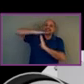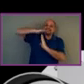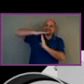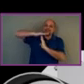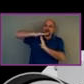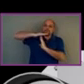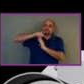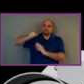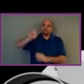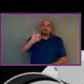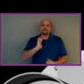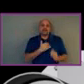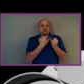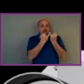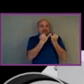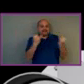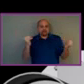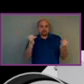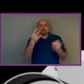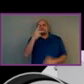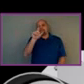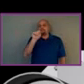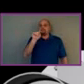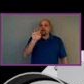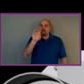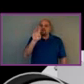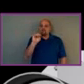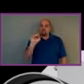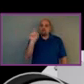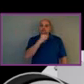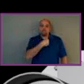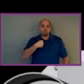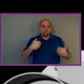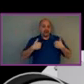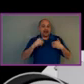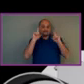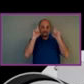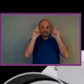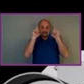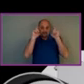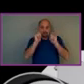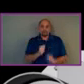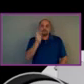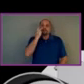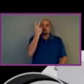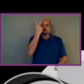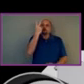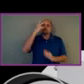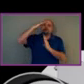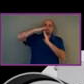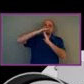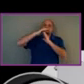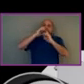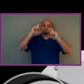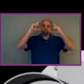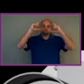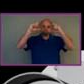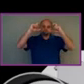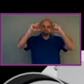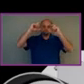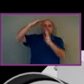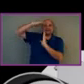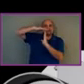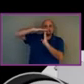instrument pointing platform where our cameras reside, and it's the 2 small objects, round objects at the